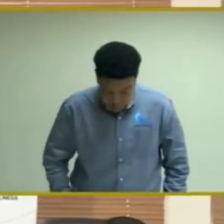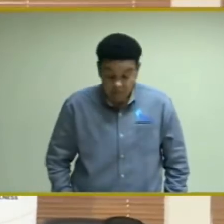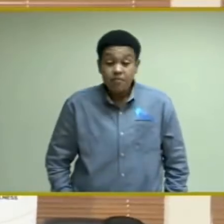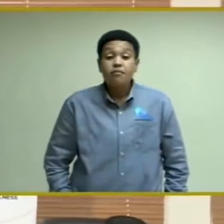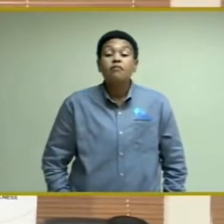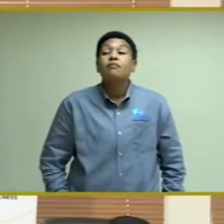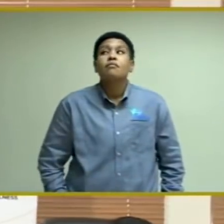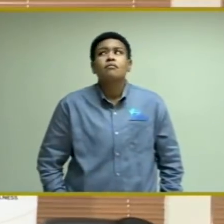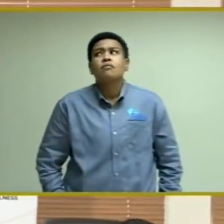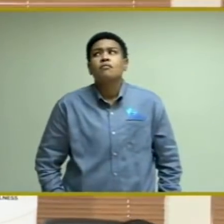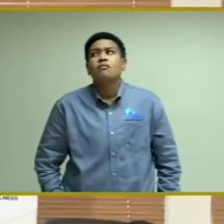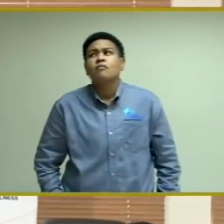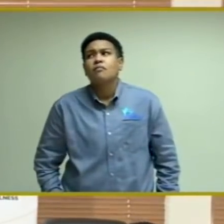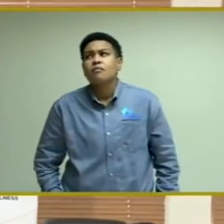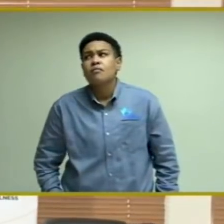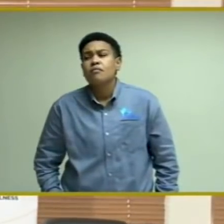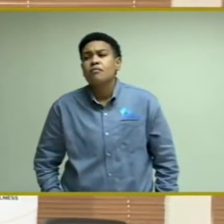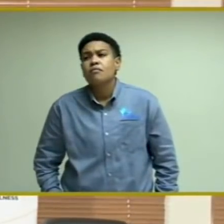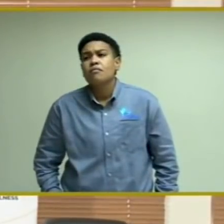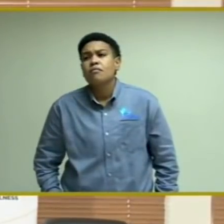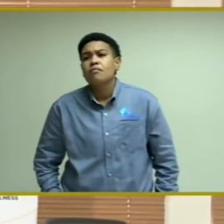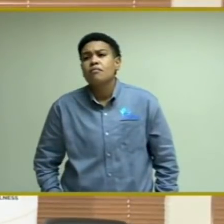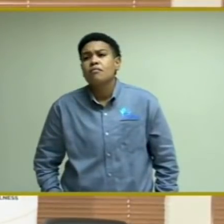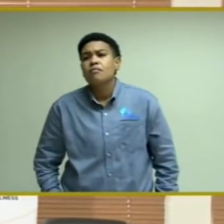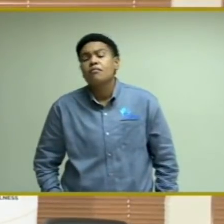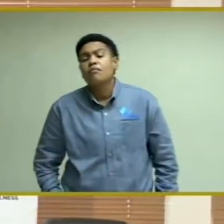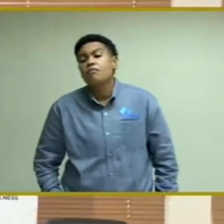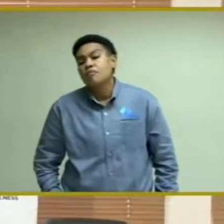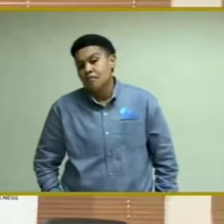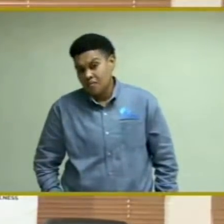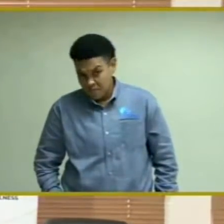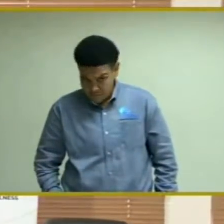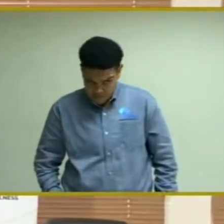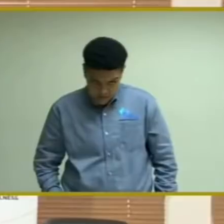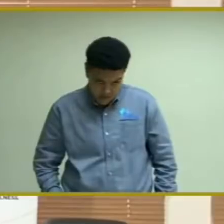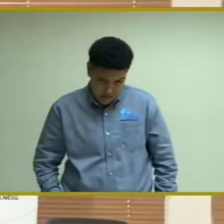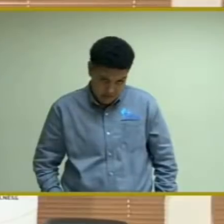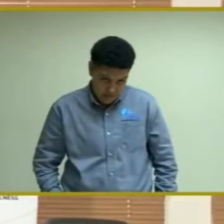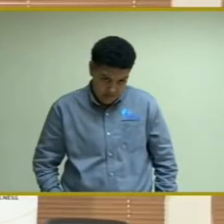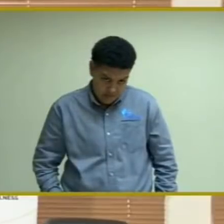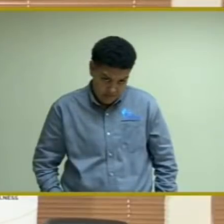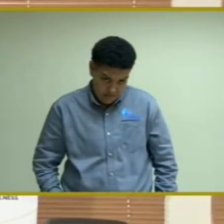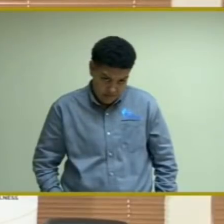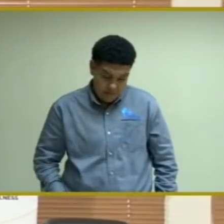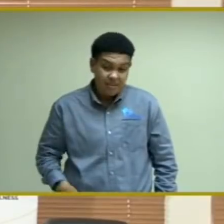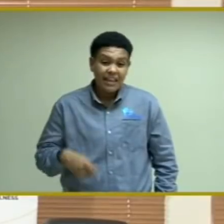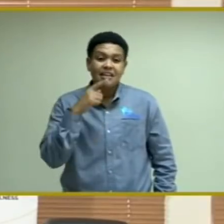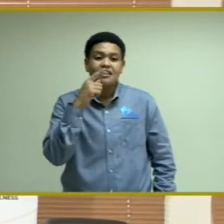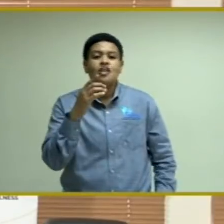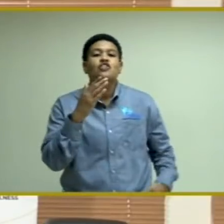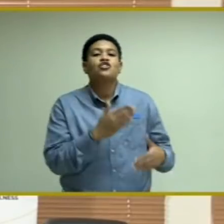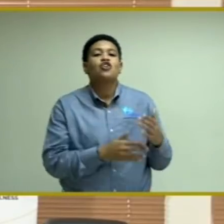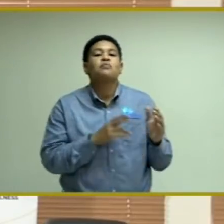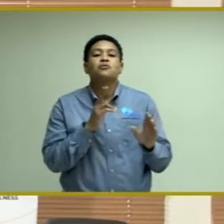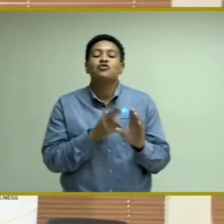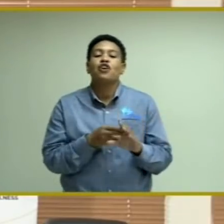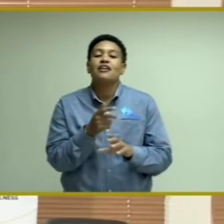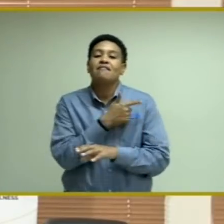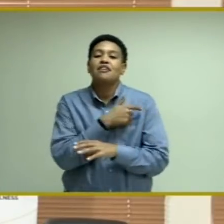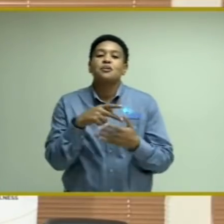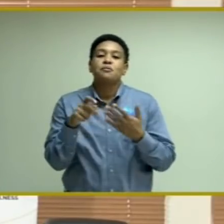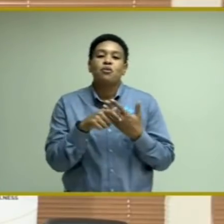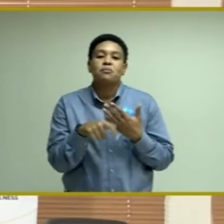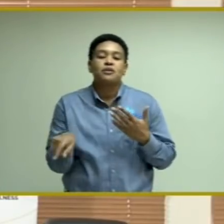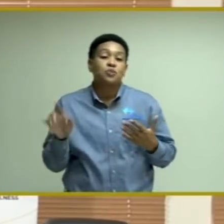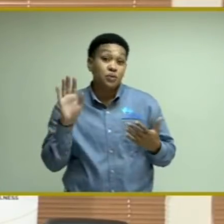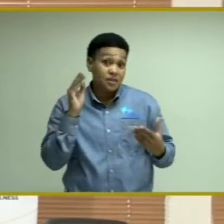Sir, this had mentioned that some joined the vaccination program this week. Would you be able to say how